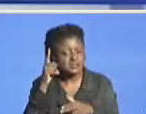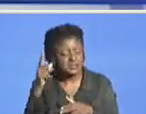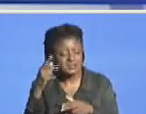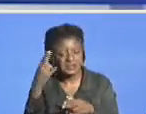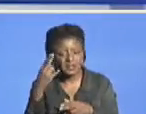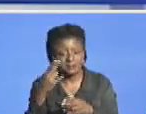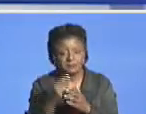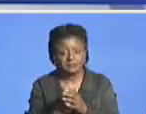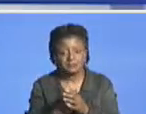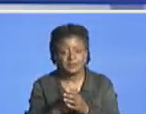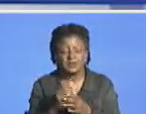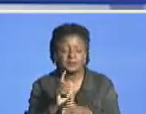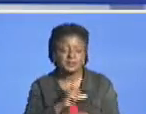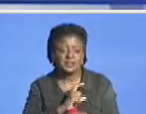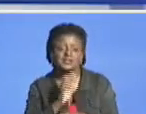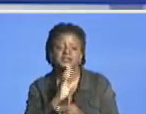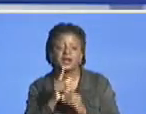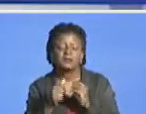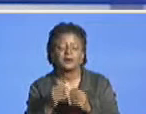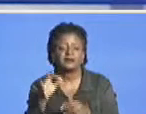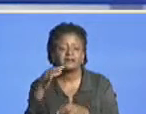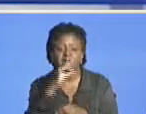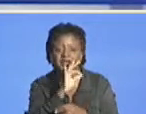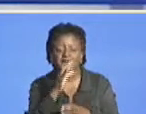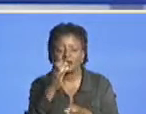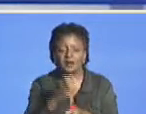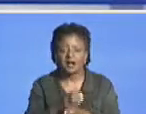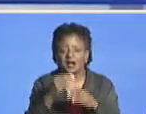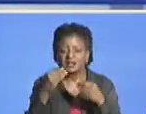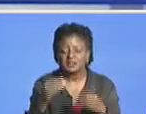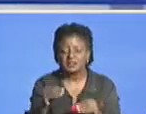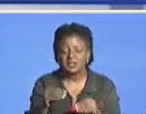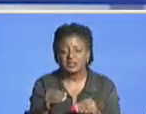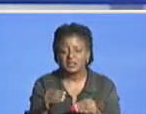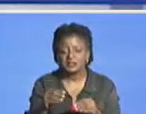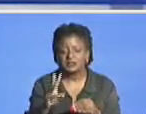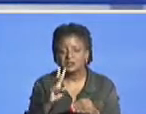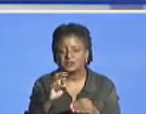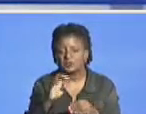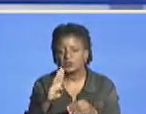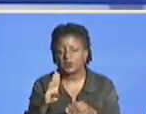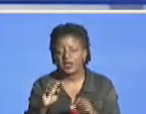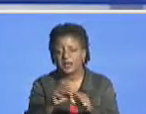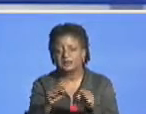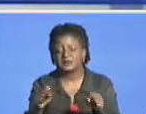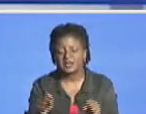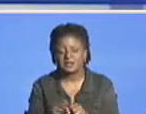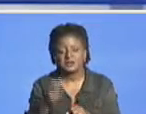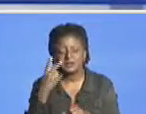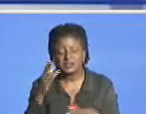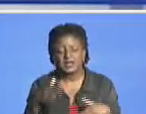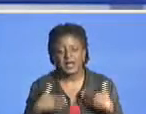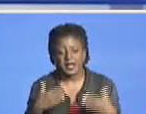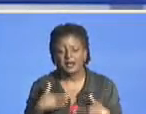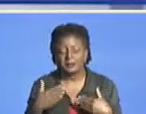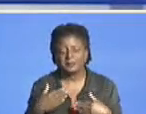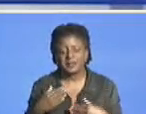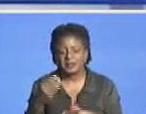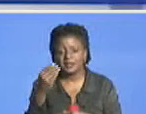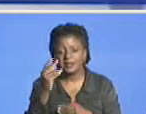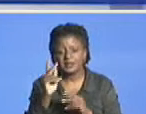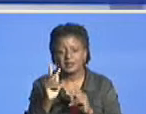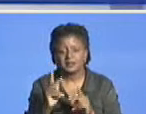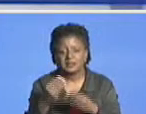of fake car sales company websites. You see, apparently fraudsters posing as legitimate car sales reps are chatting